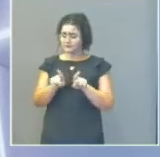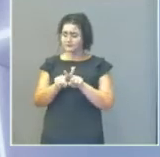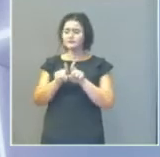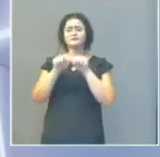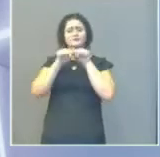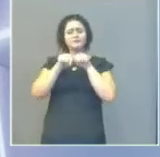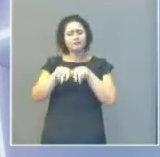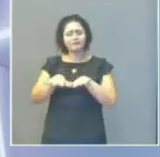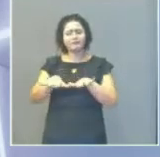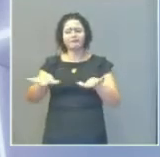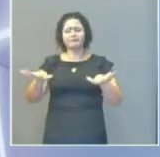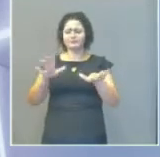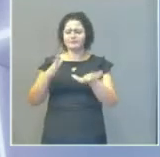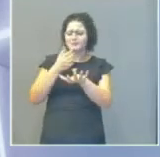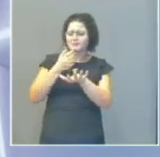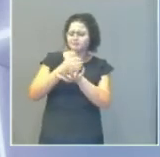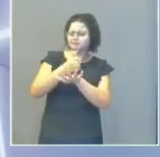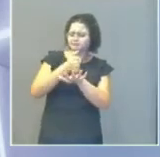futures.